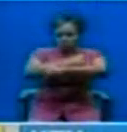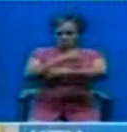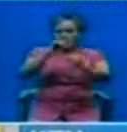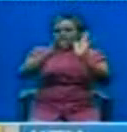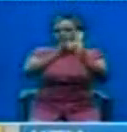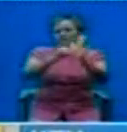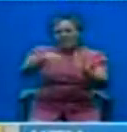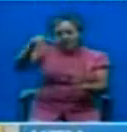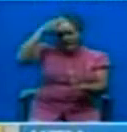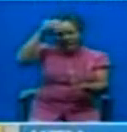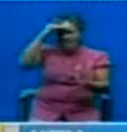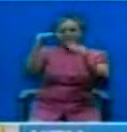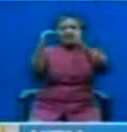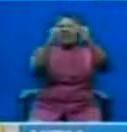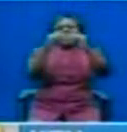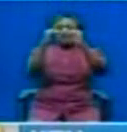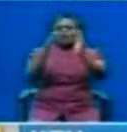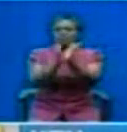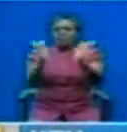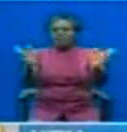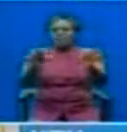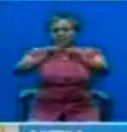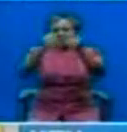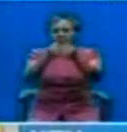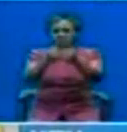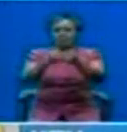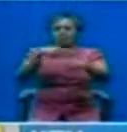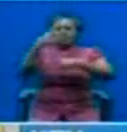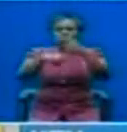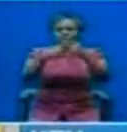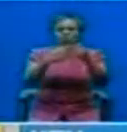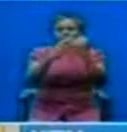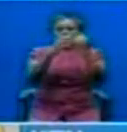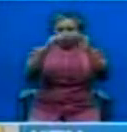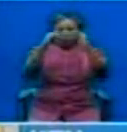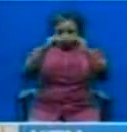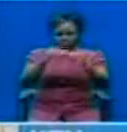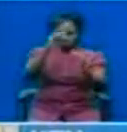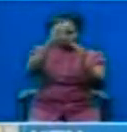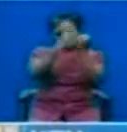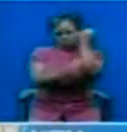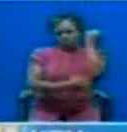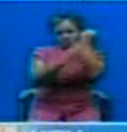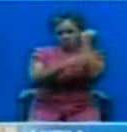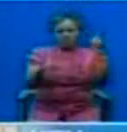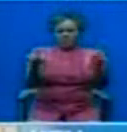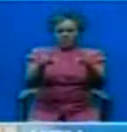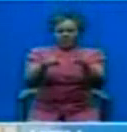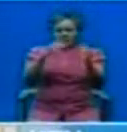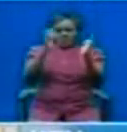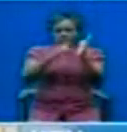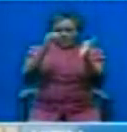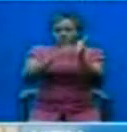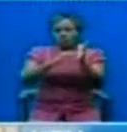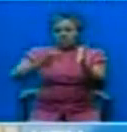that learning levels in the public education system continue to decline. Well, KTN visited Machakos County to put to